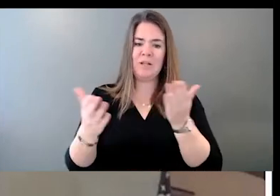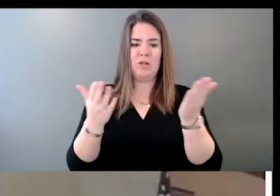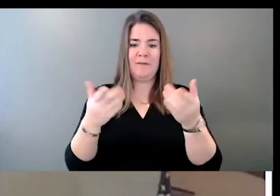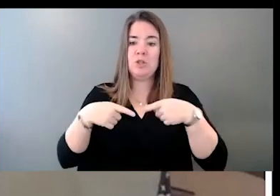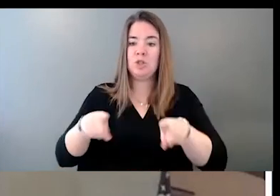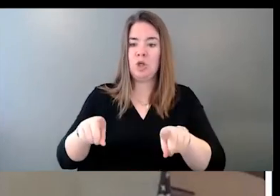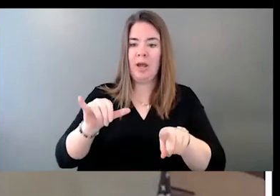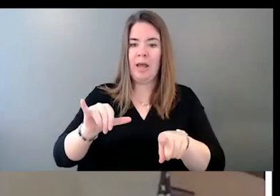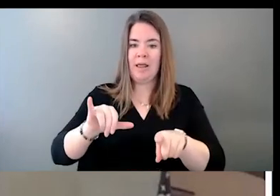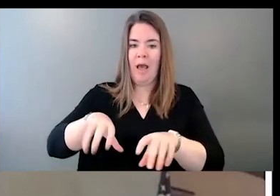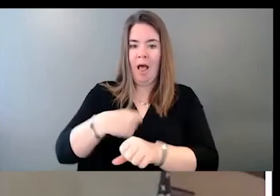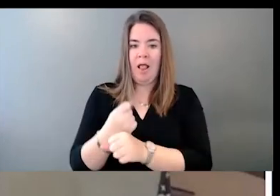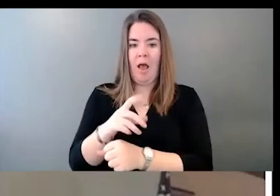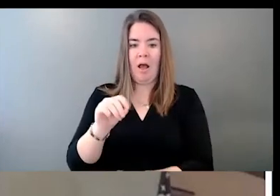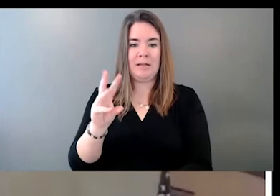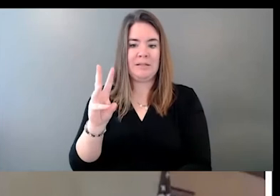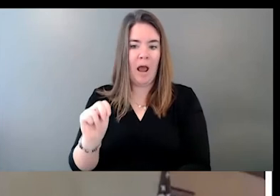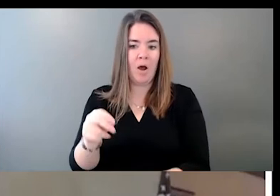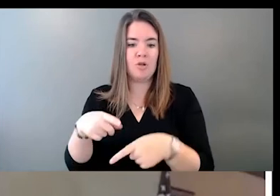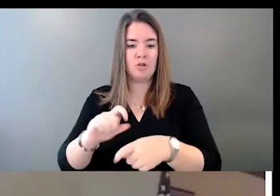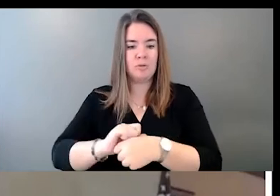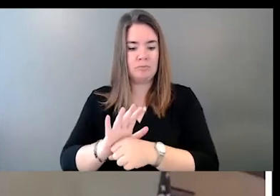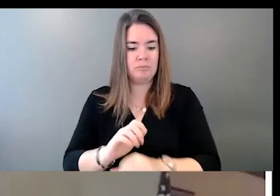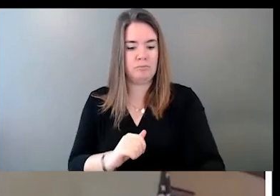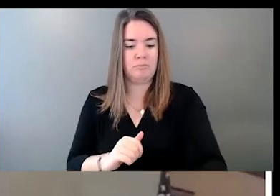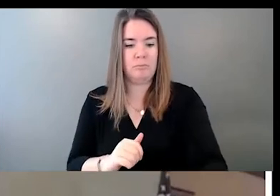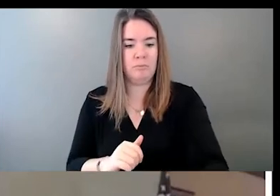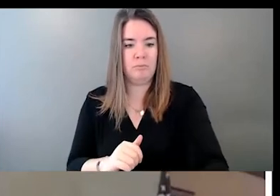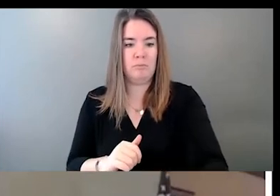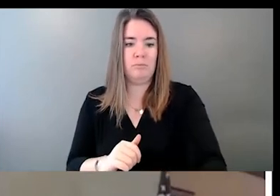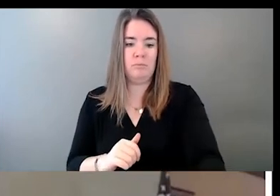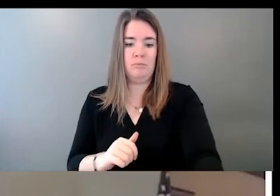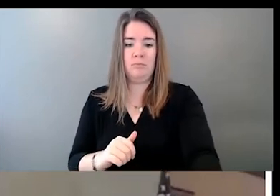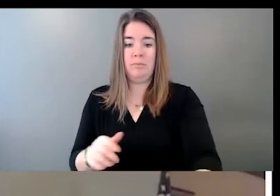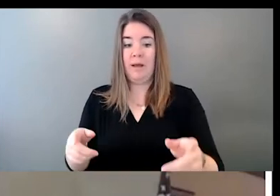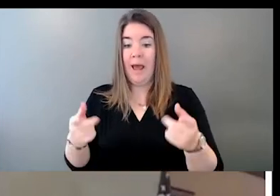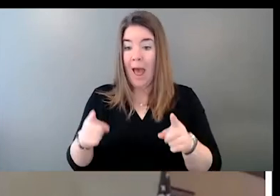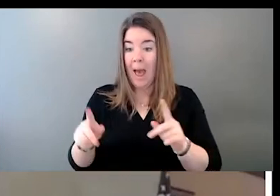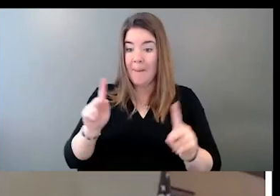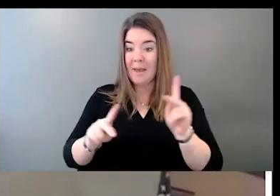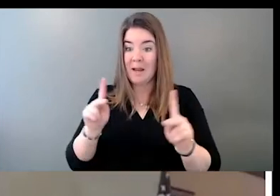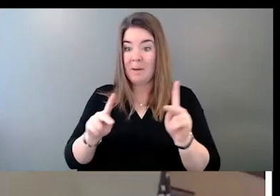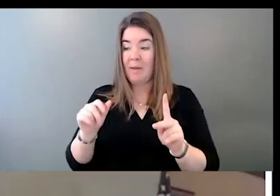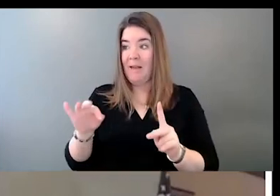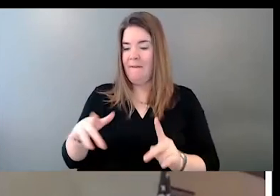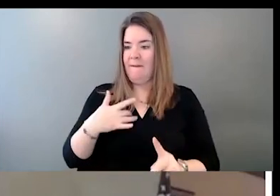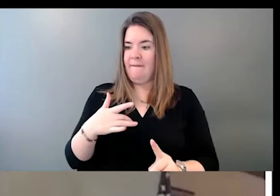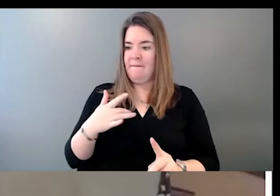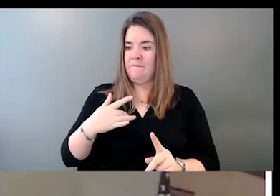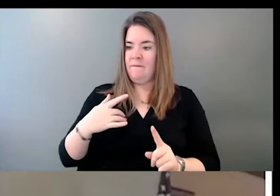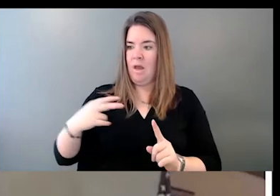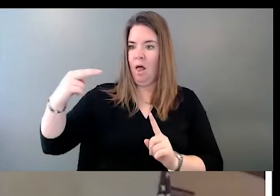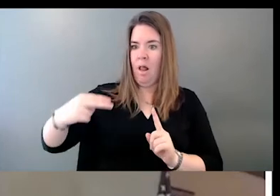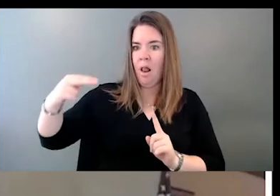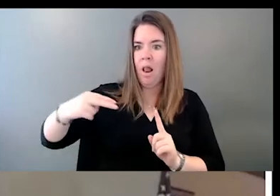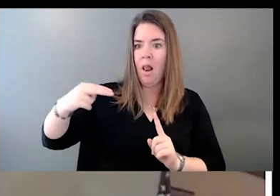lockdown. For those who are monitored, stalked, and never alone, calling the crisis line is not always the best option. Sending a